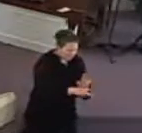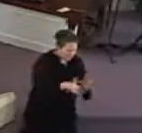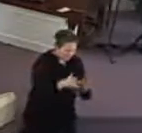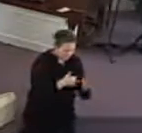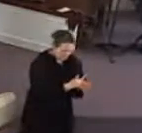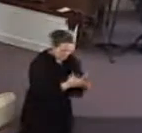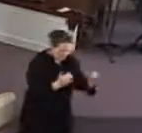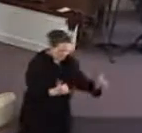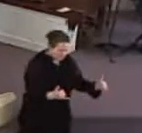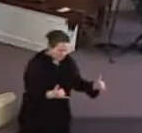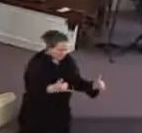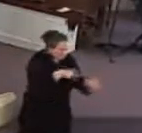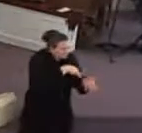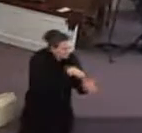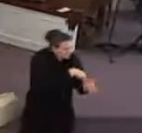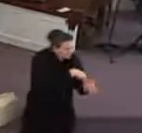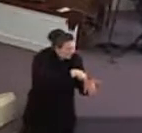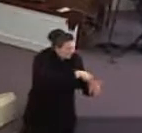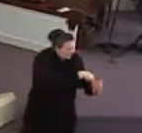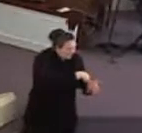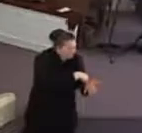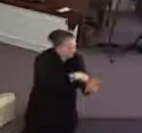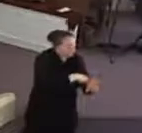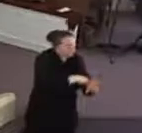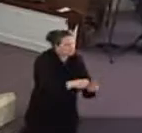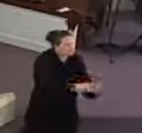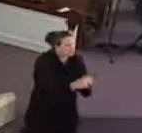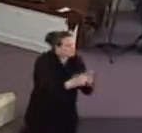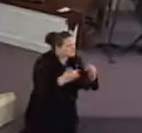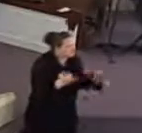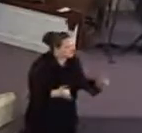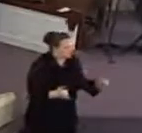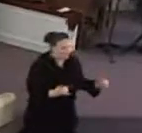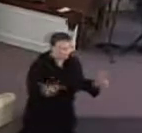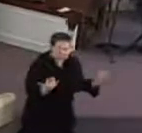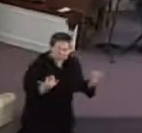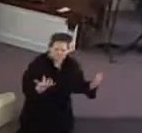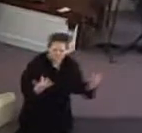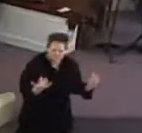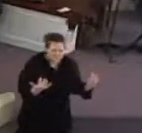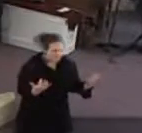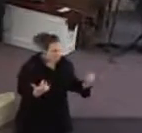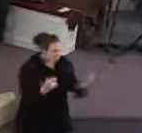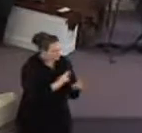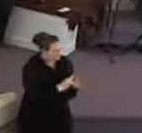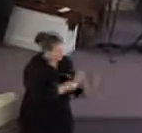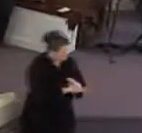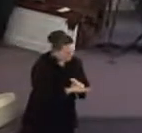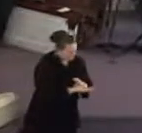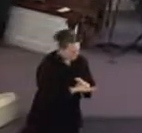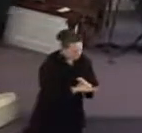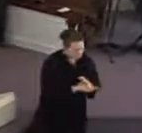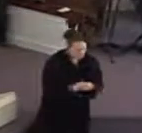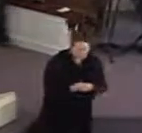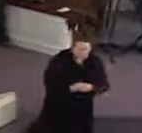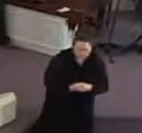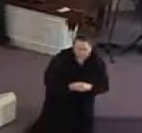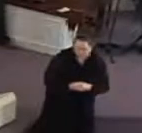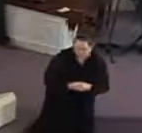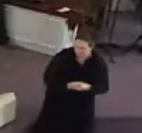Can we stand together today? Maybe some would like to make their way to a place of prayer. Maybe you'd like to come stand here today. But